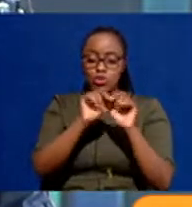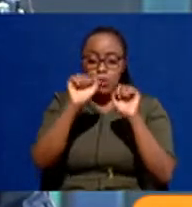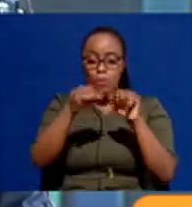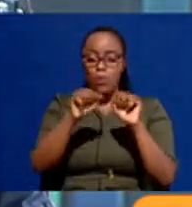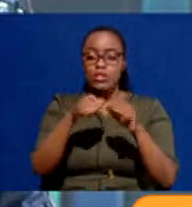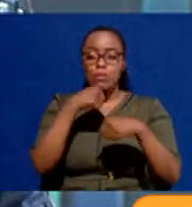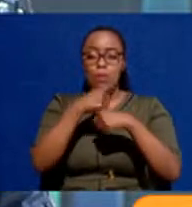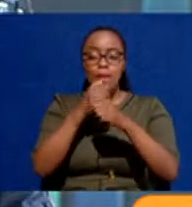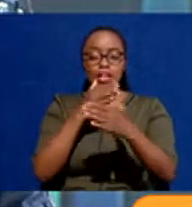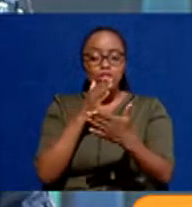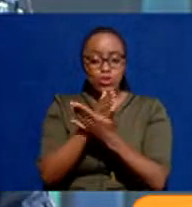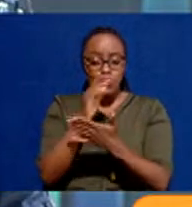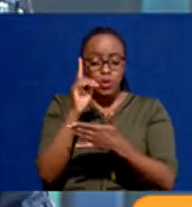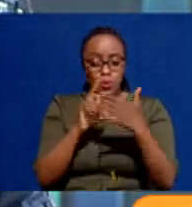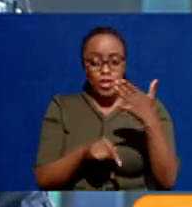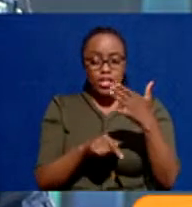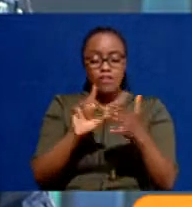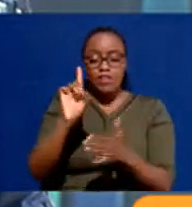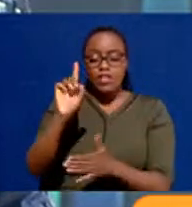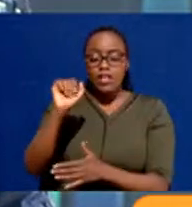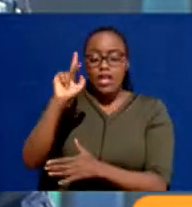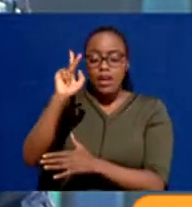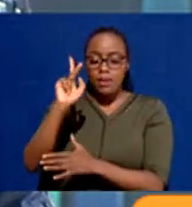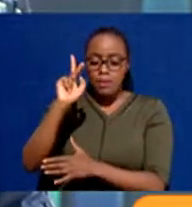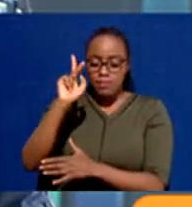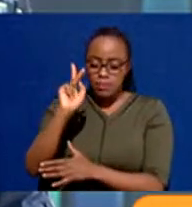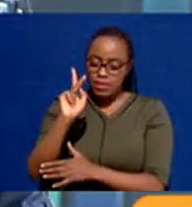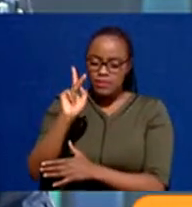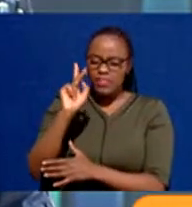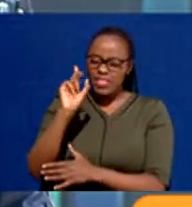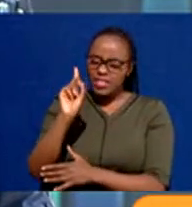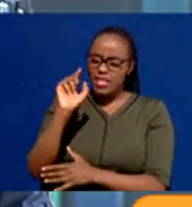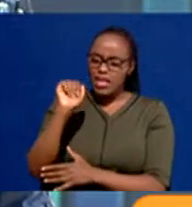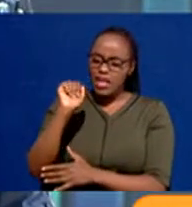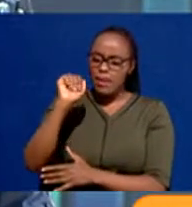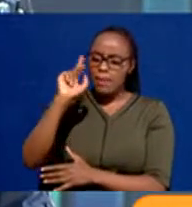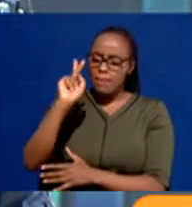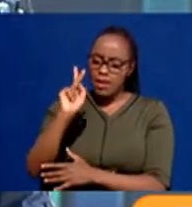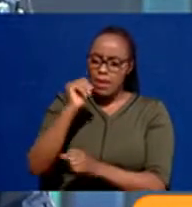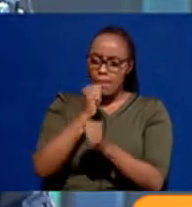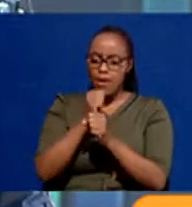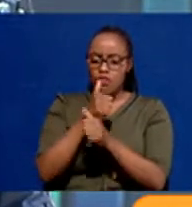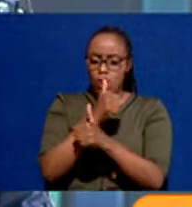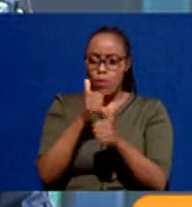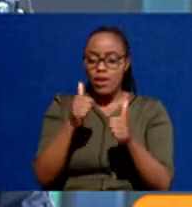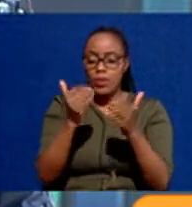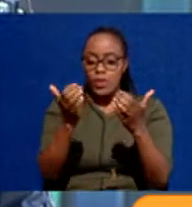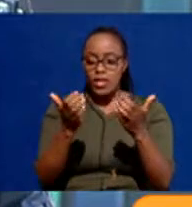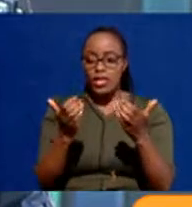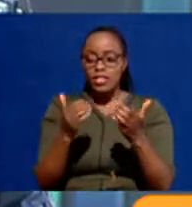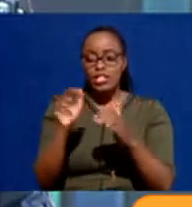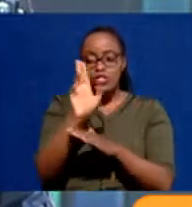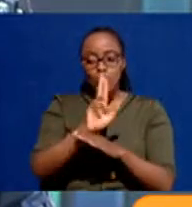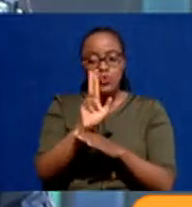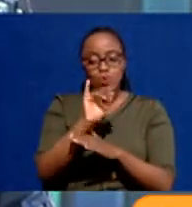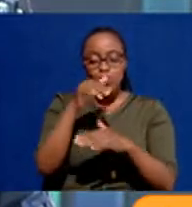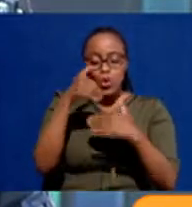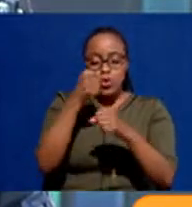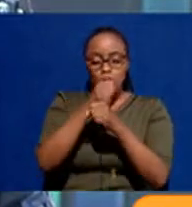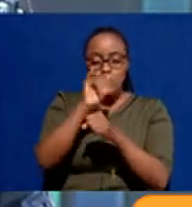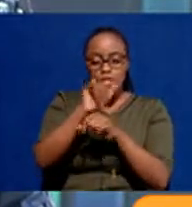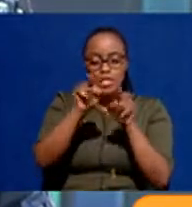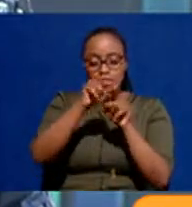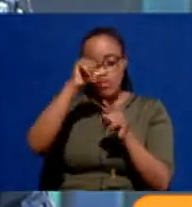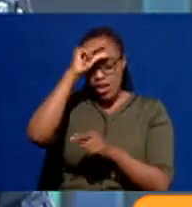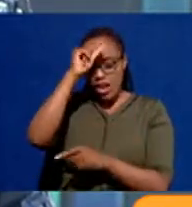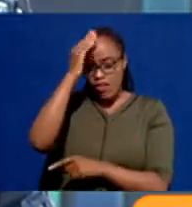to ensure that the DAP performs optimally. We did not feel the need to do that as government,